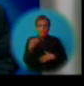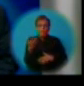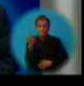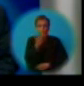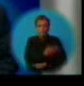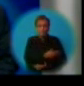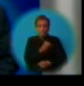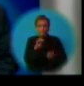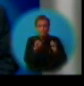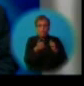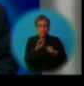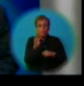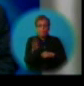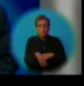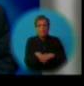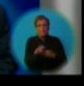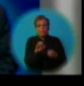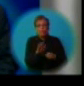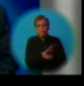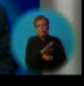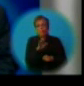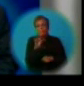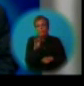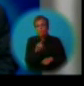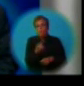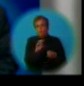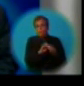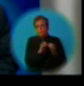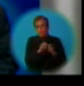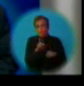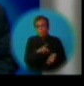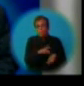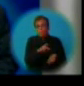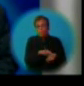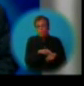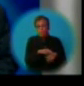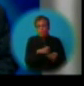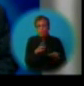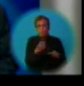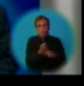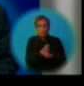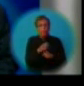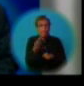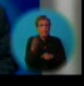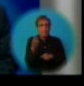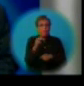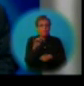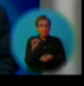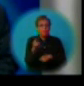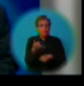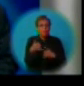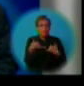Club. After 3 days of competition, Barbados had a total of 91 points. Puerto Rico,